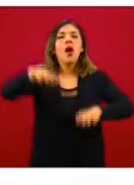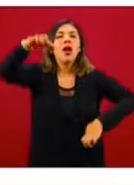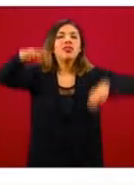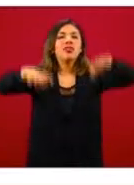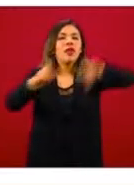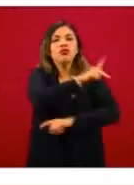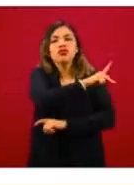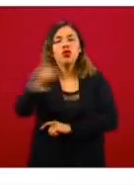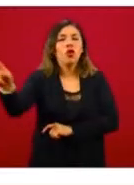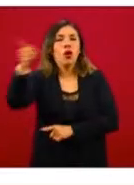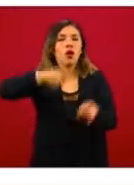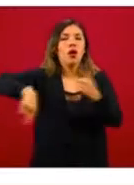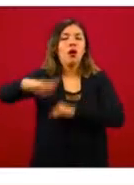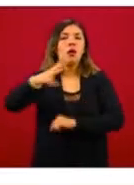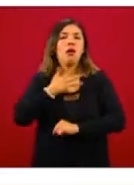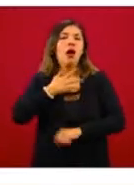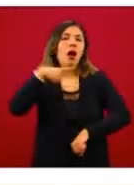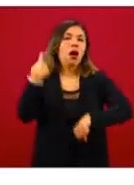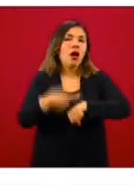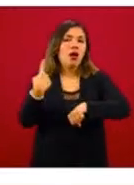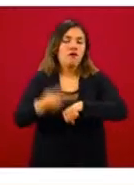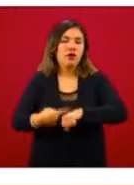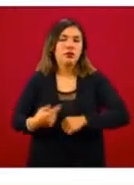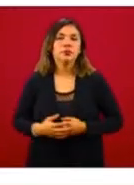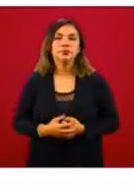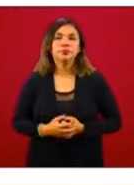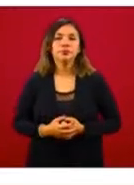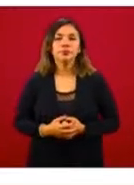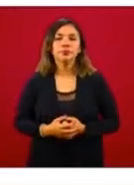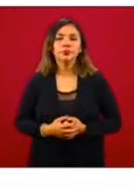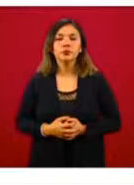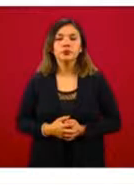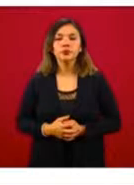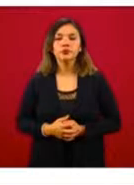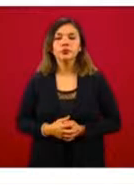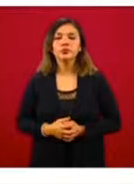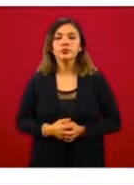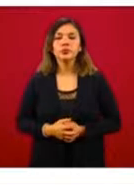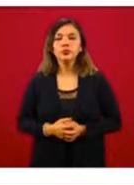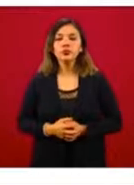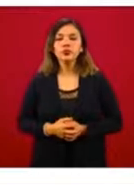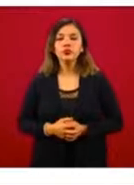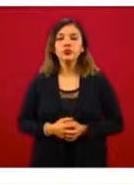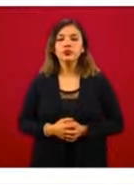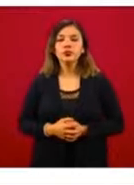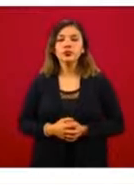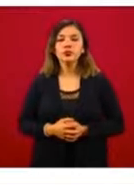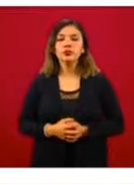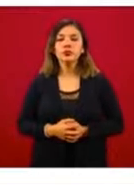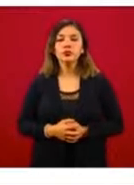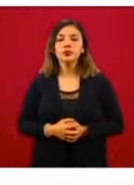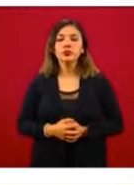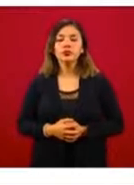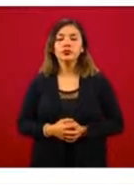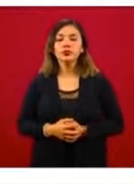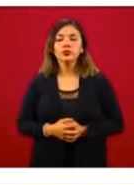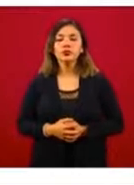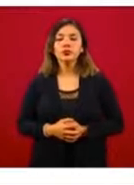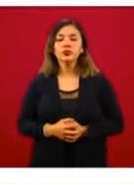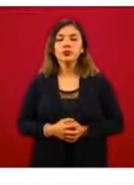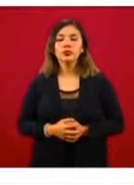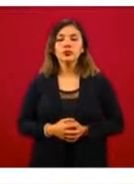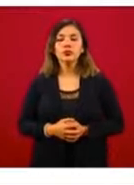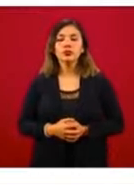we can also compare this to the age of other people who have gotten sick and see that it's concentrated more in younger